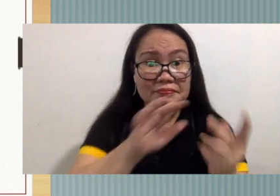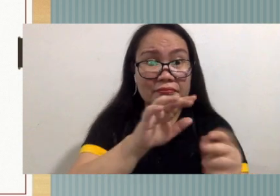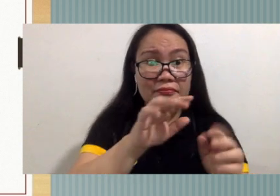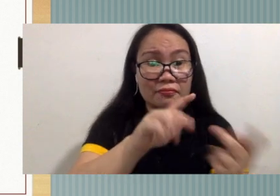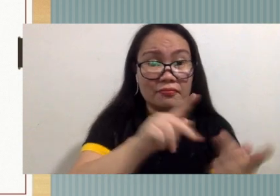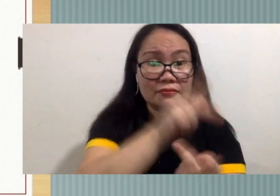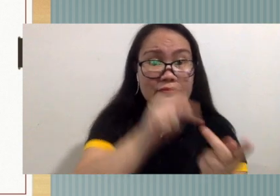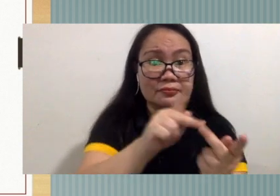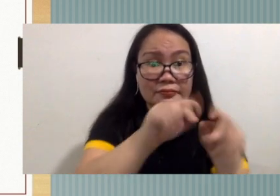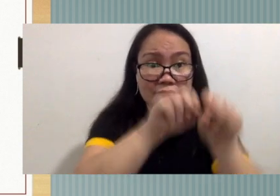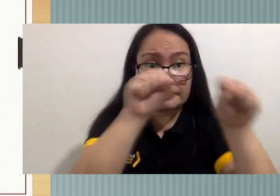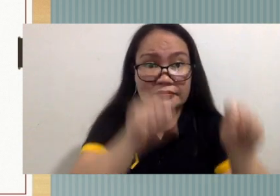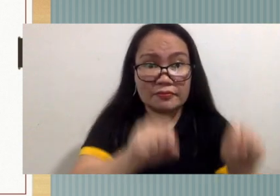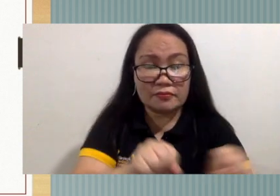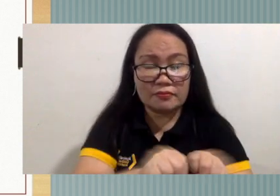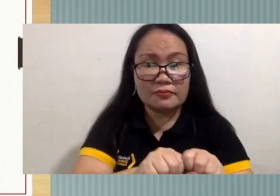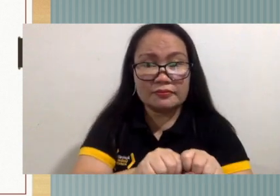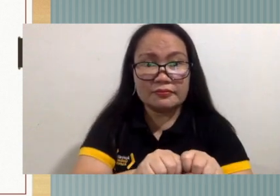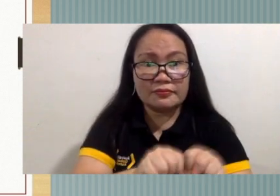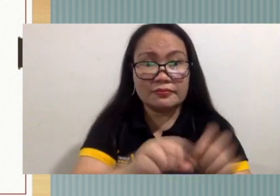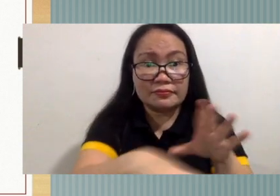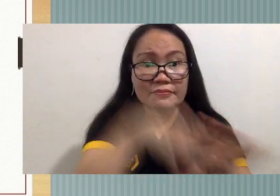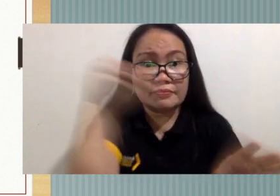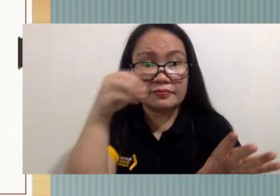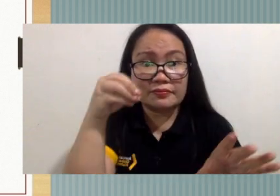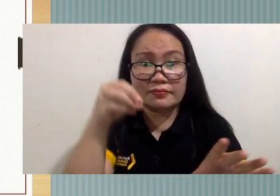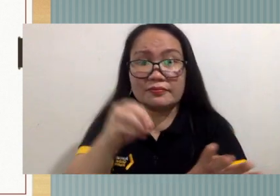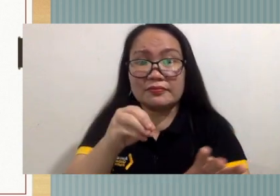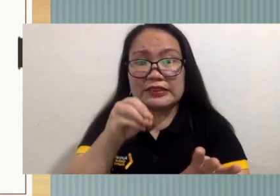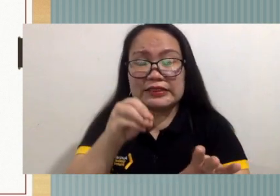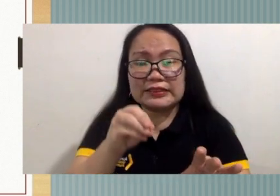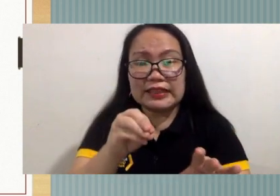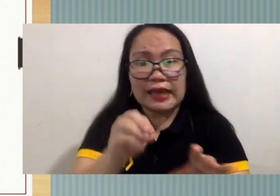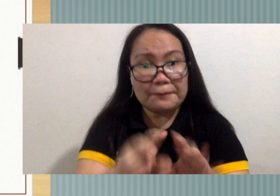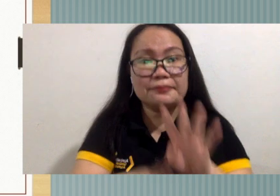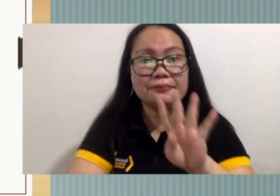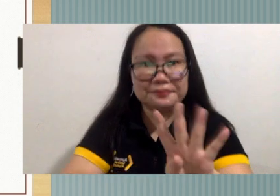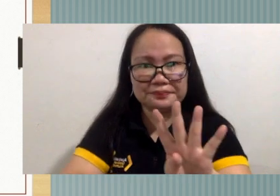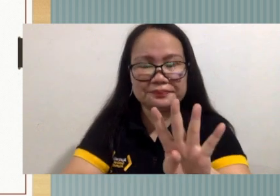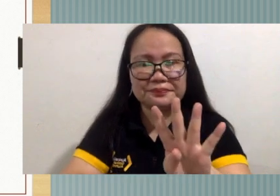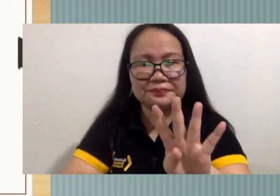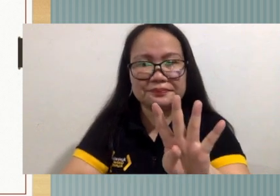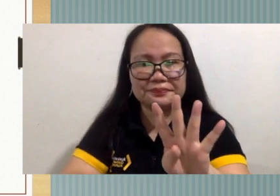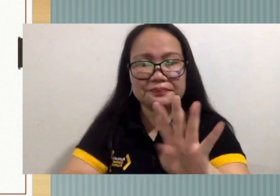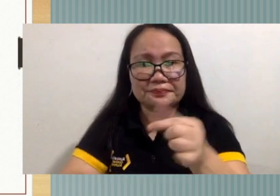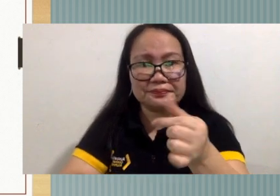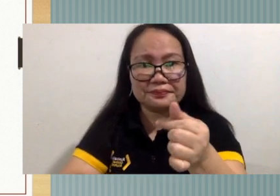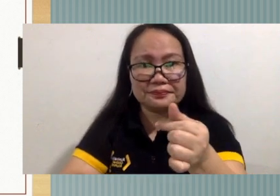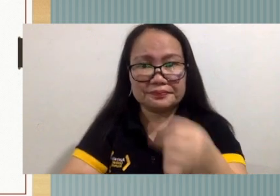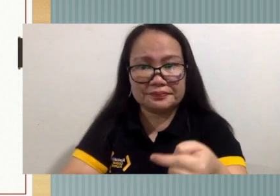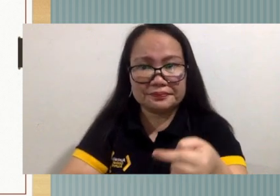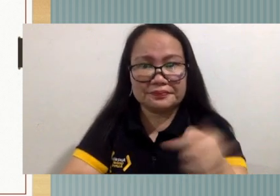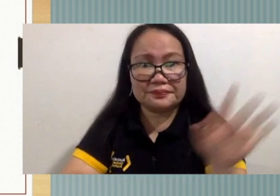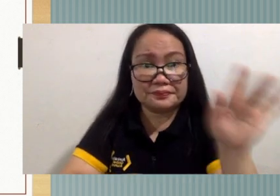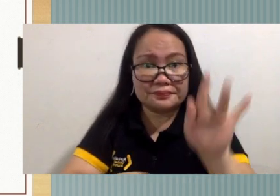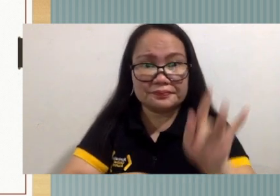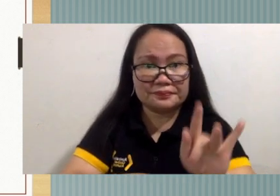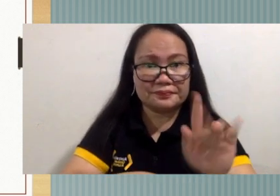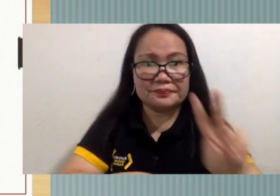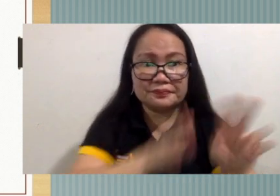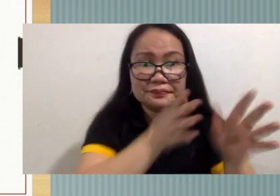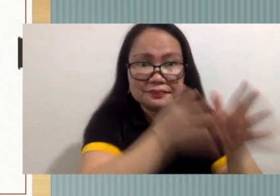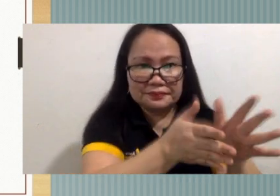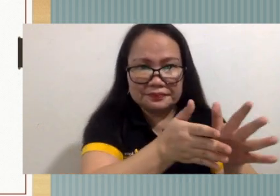siyang ilabas. Magkakaroon tayo ngayon ng 5x plus 2 is equal to positive or negative